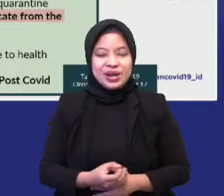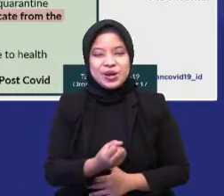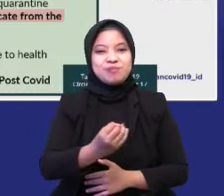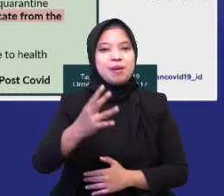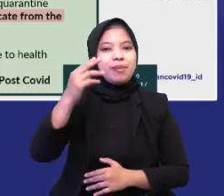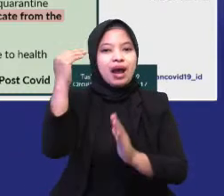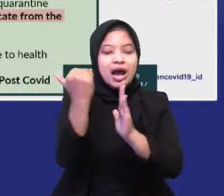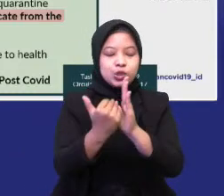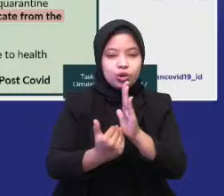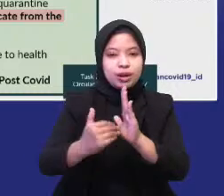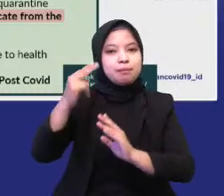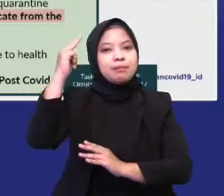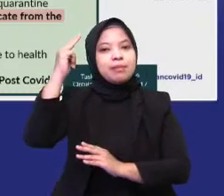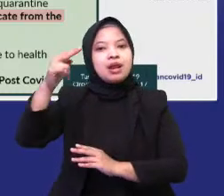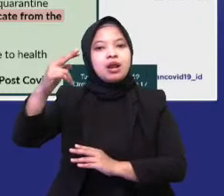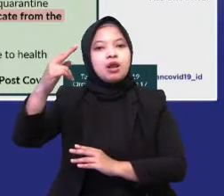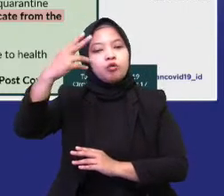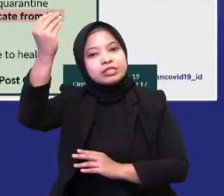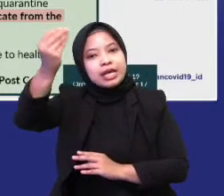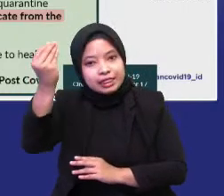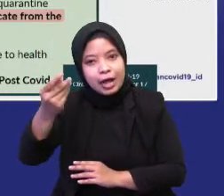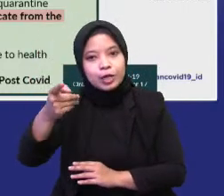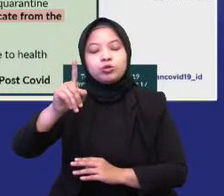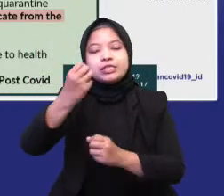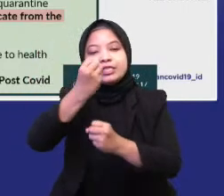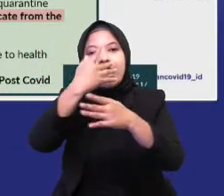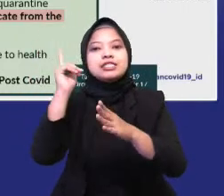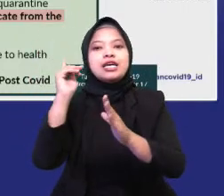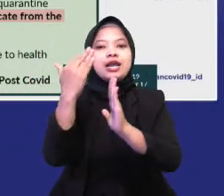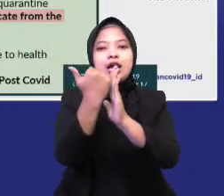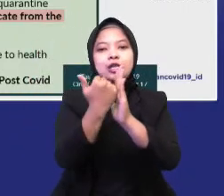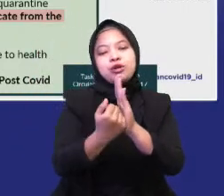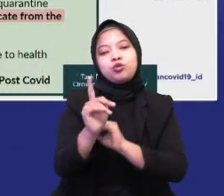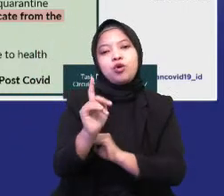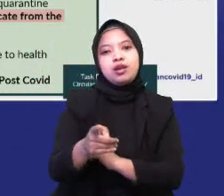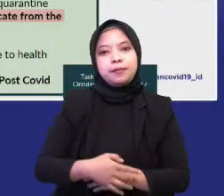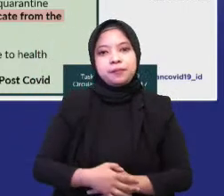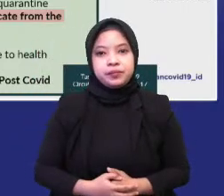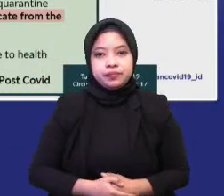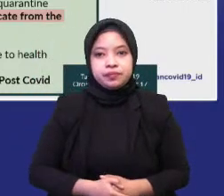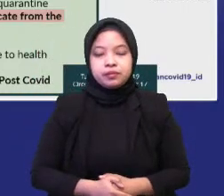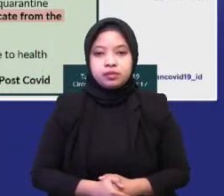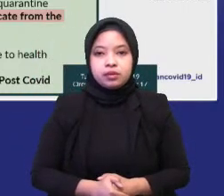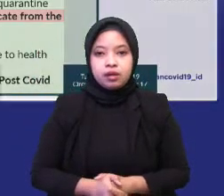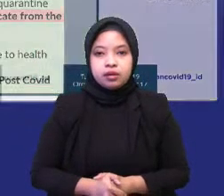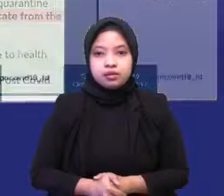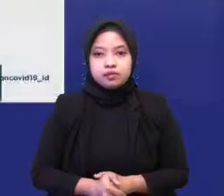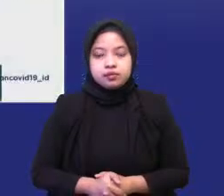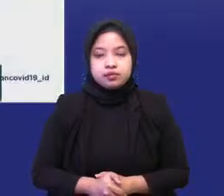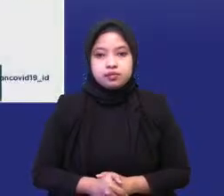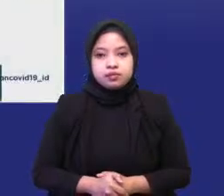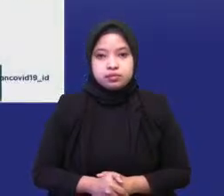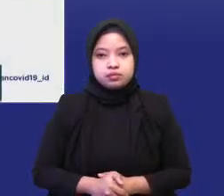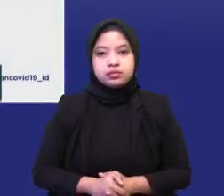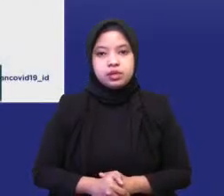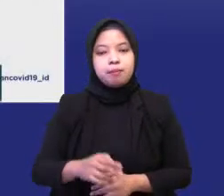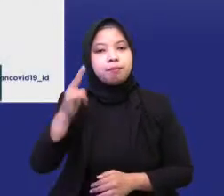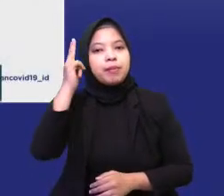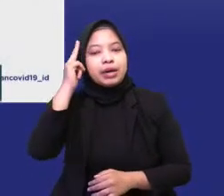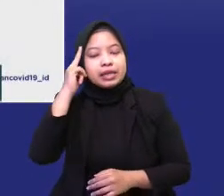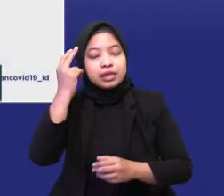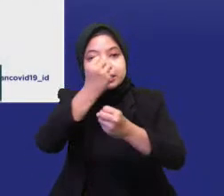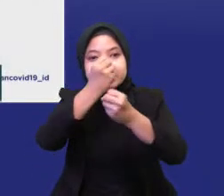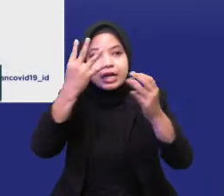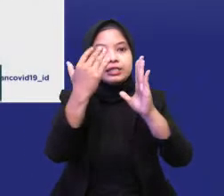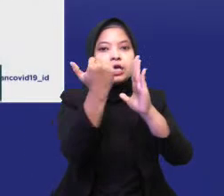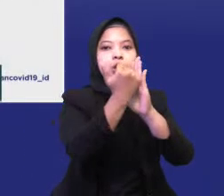travel companion who has met the domestic travel requirements. And it should be noted that the government will continue